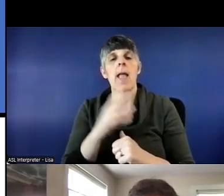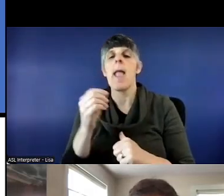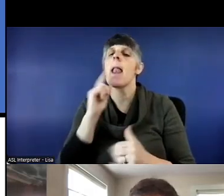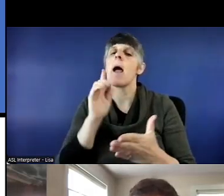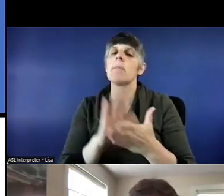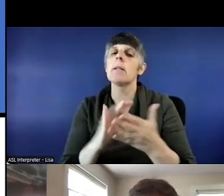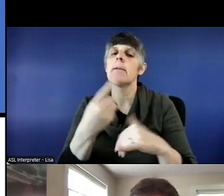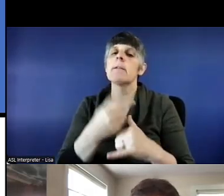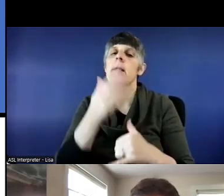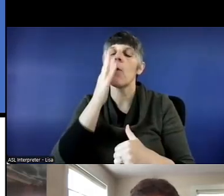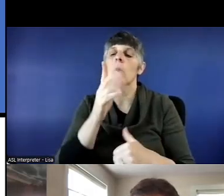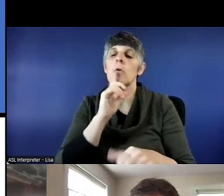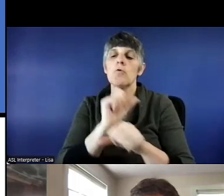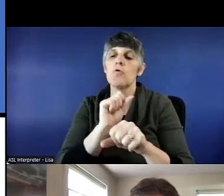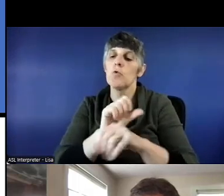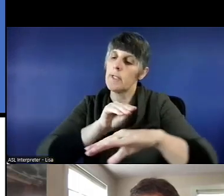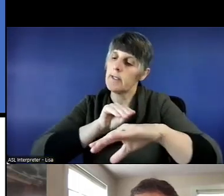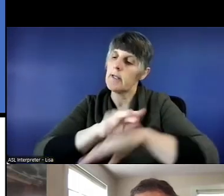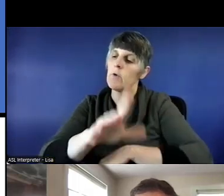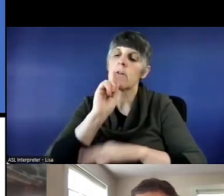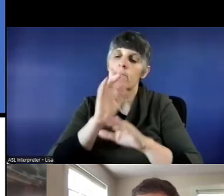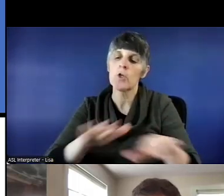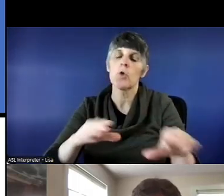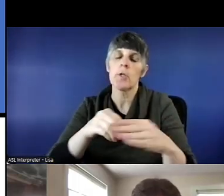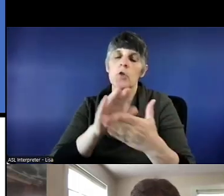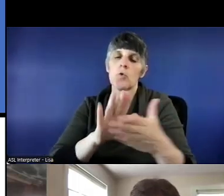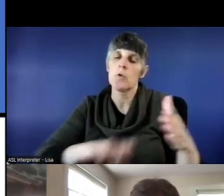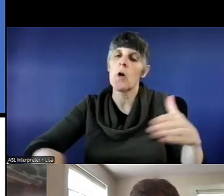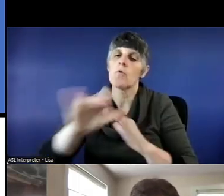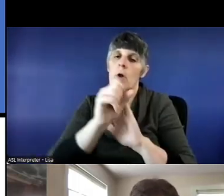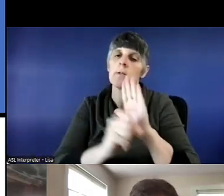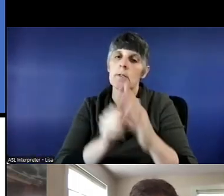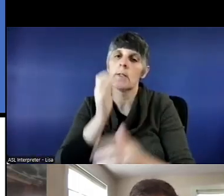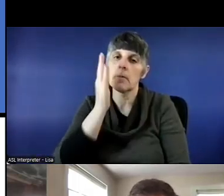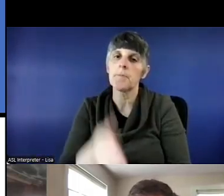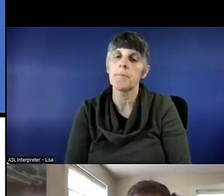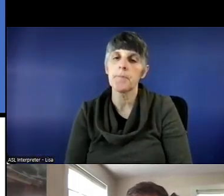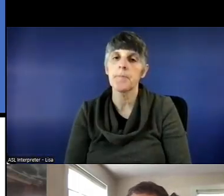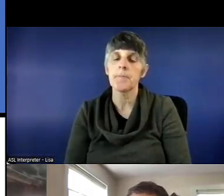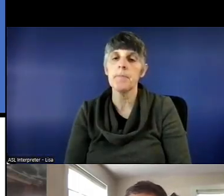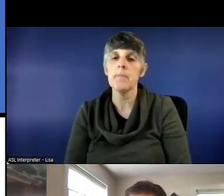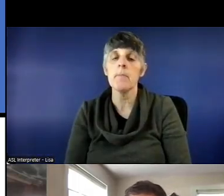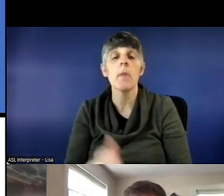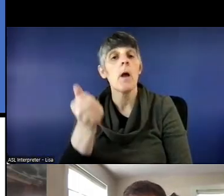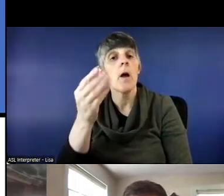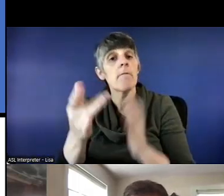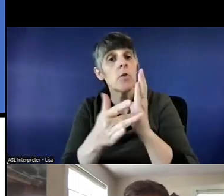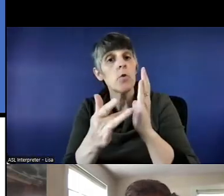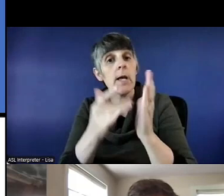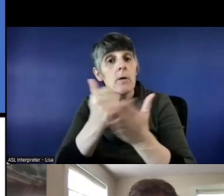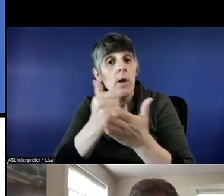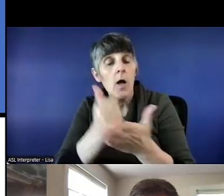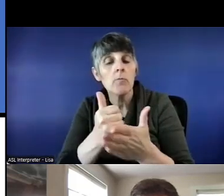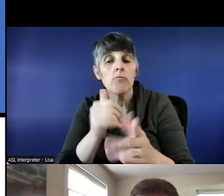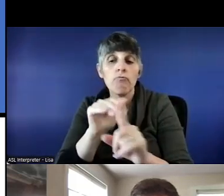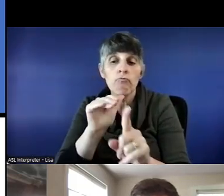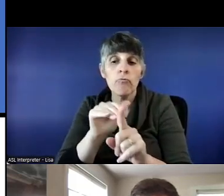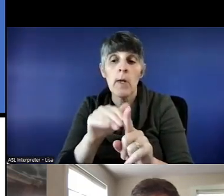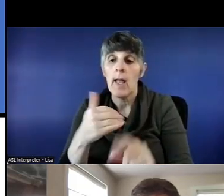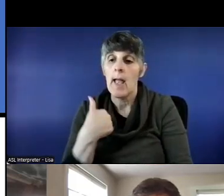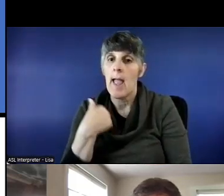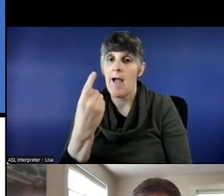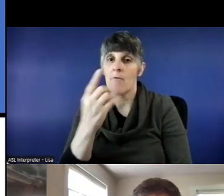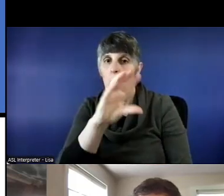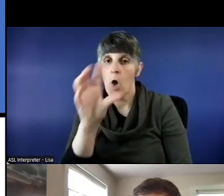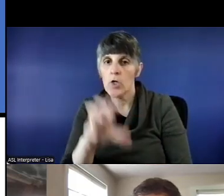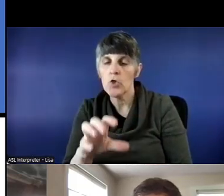believe today will truly make a difference for children in schools across the state. A few technical tips and reminders. There's one